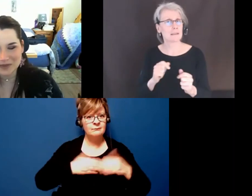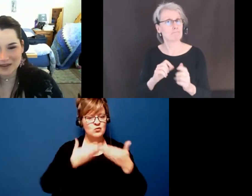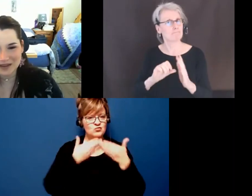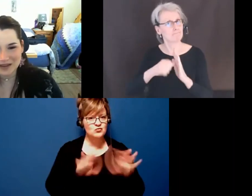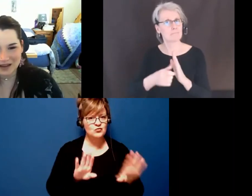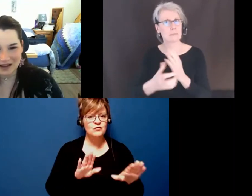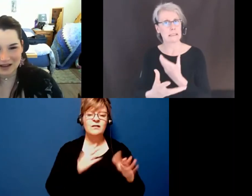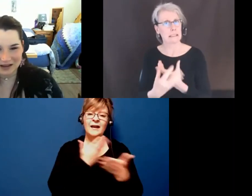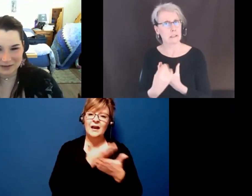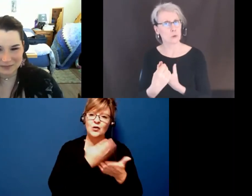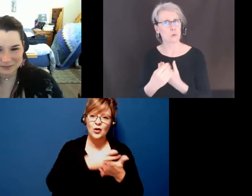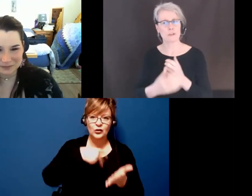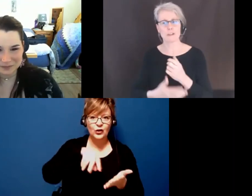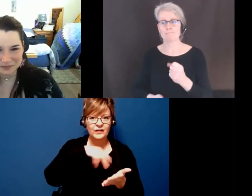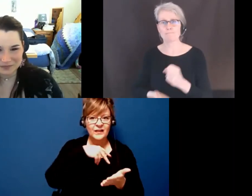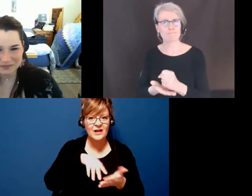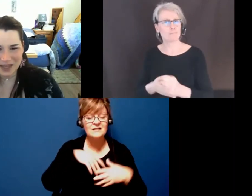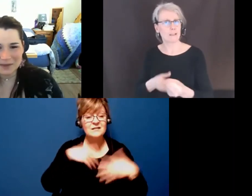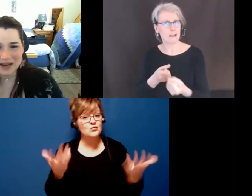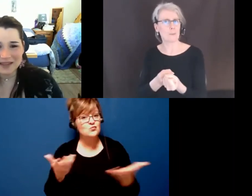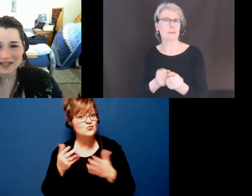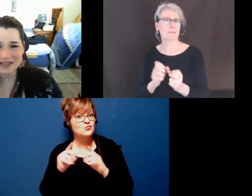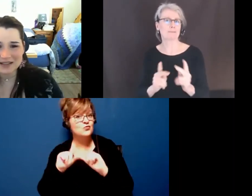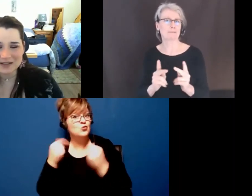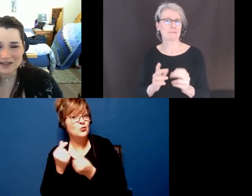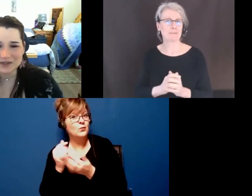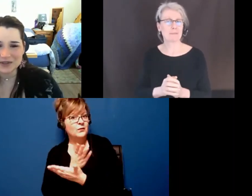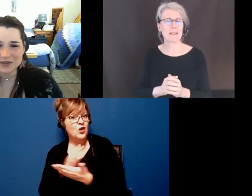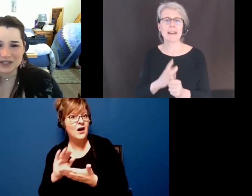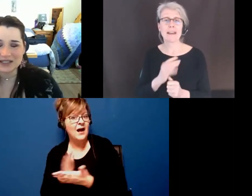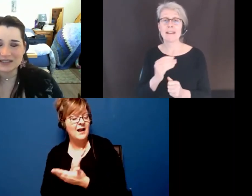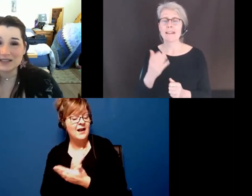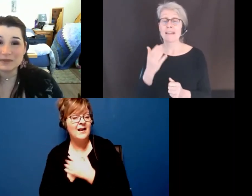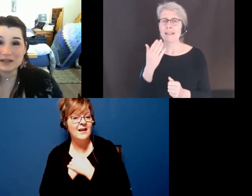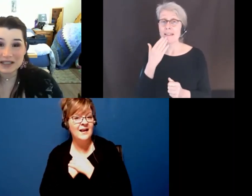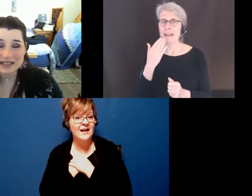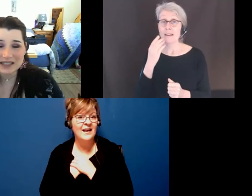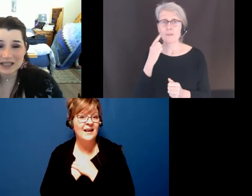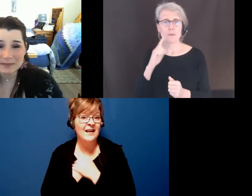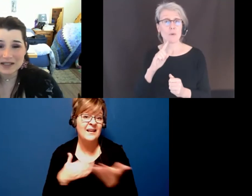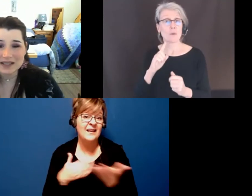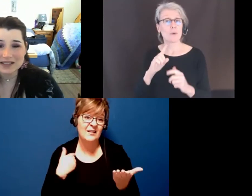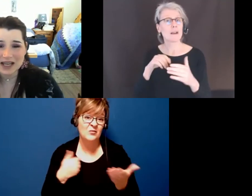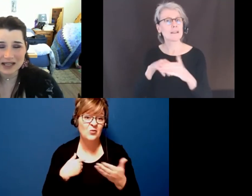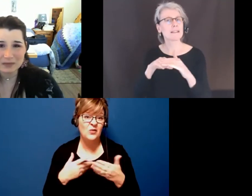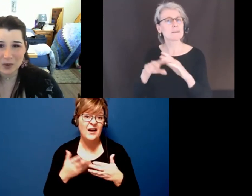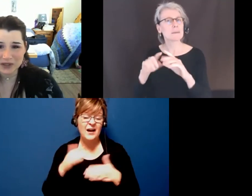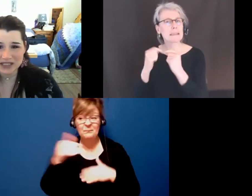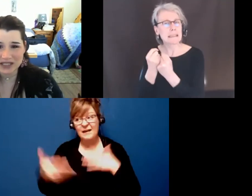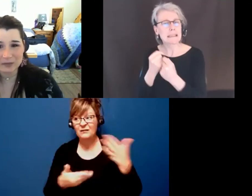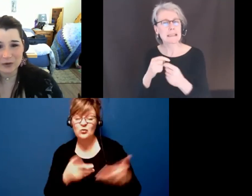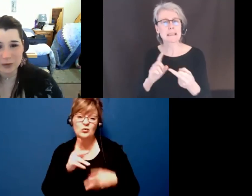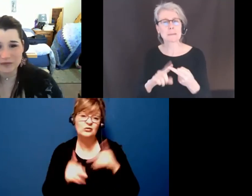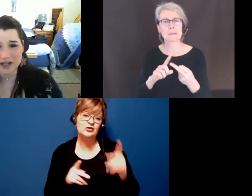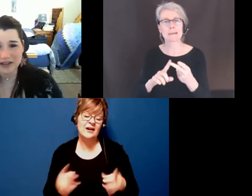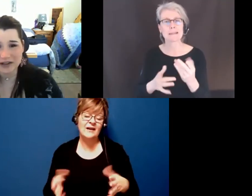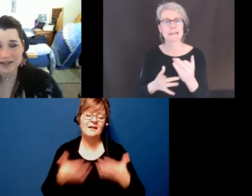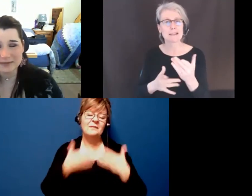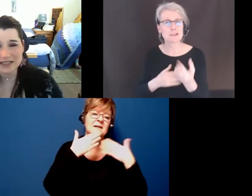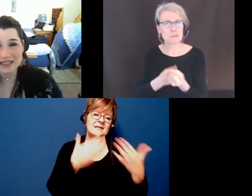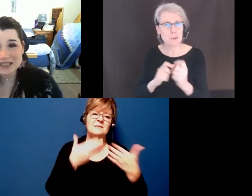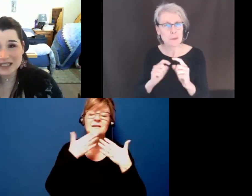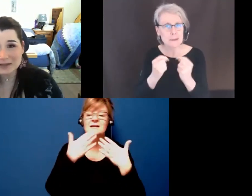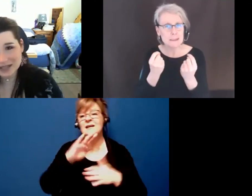people. And my thanks also to the accessibility team and to the tech support team for providing